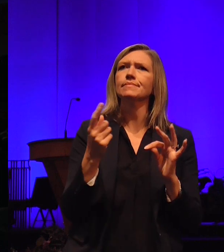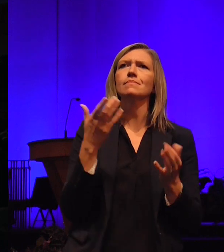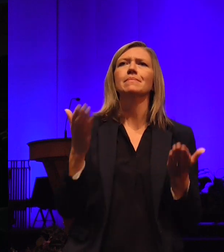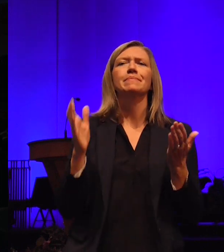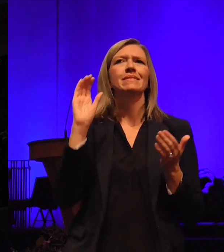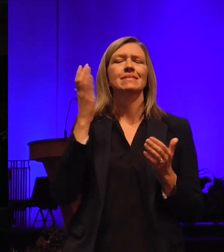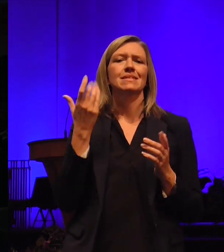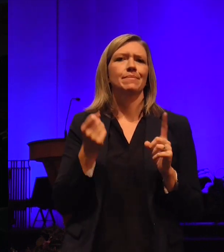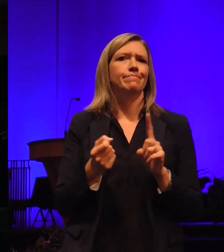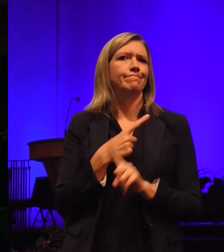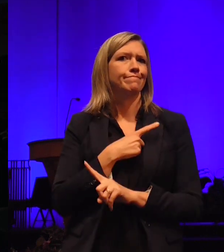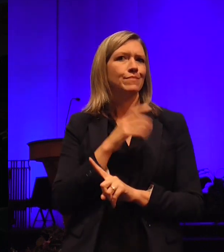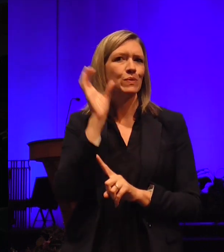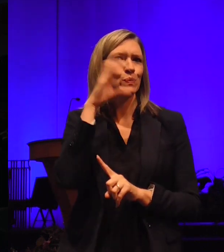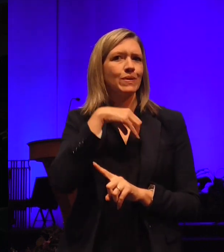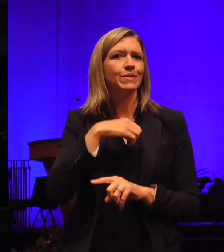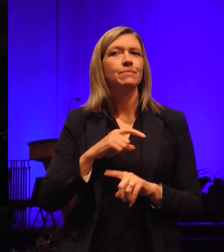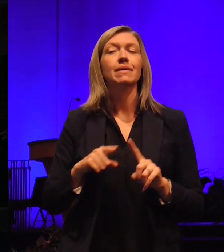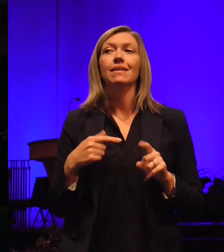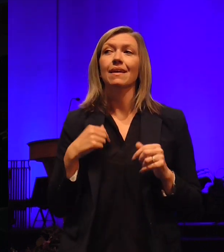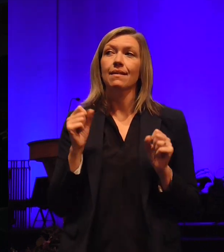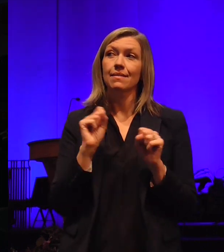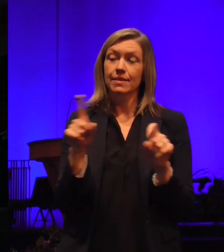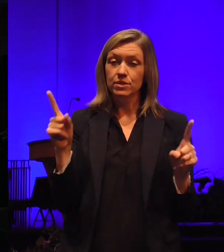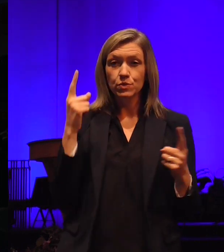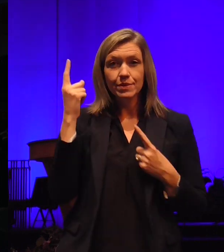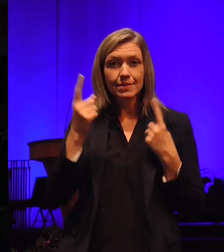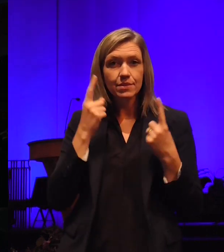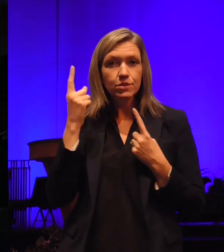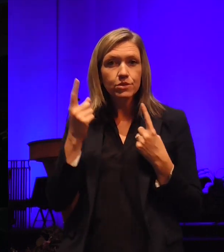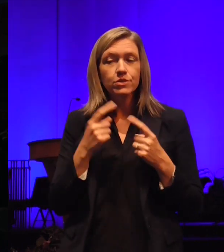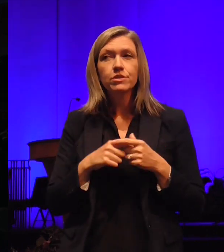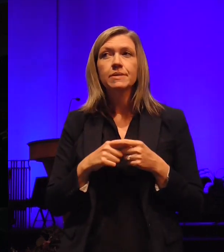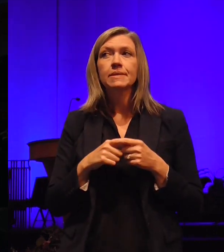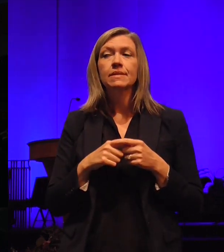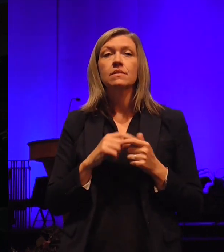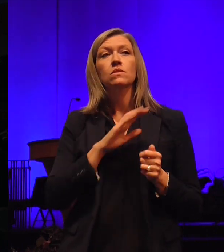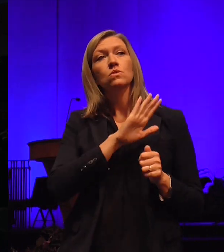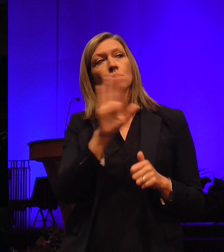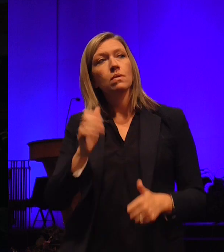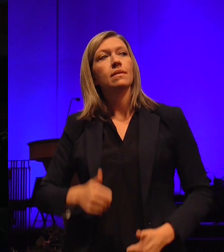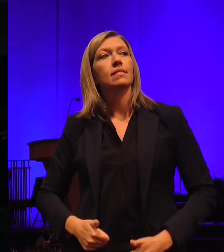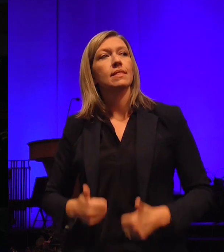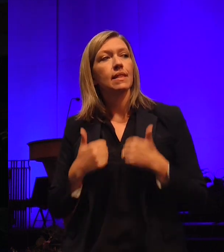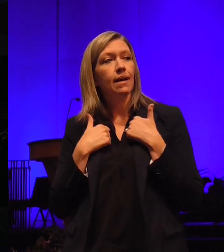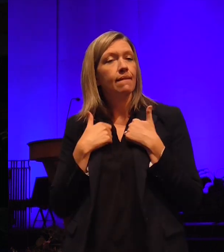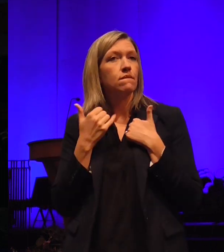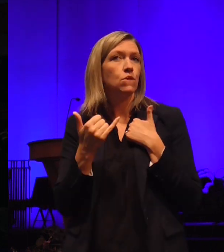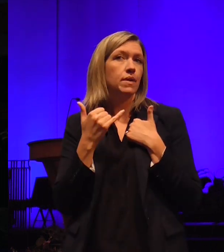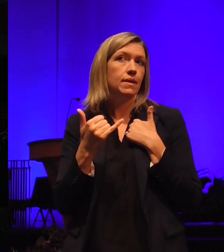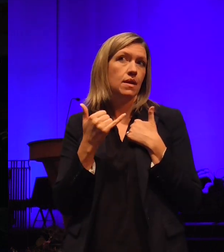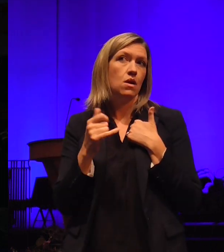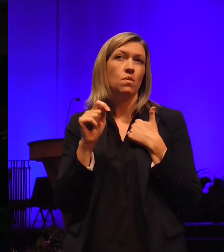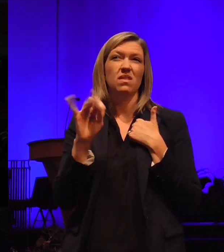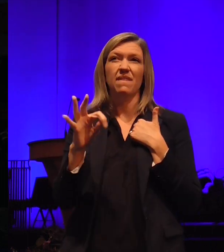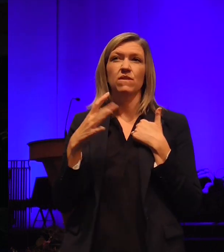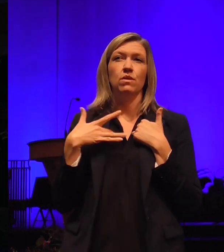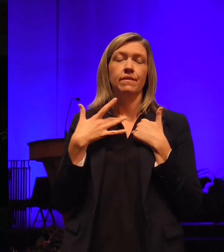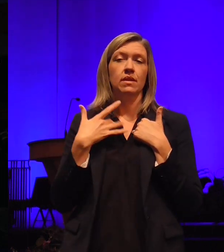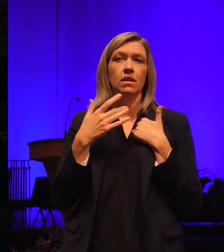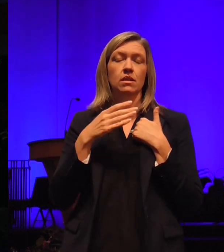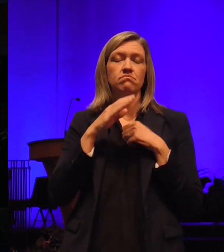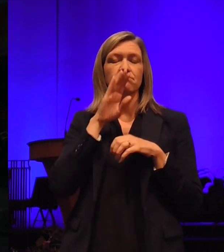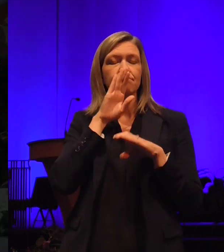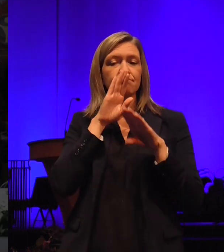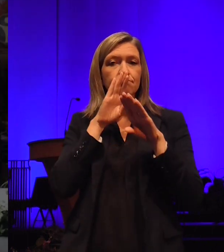a little weird, but I just invite you to consider it, that if your life right now is filled with multiple